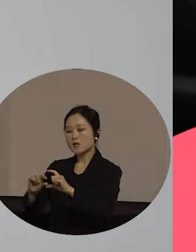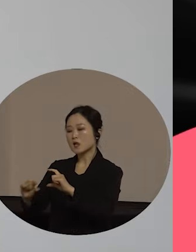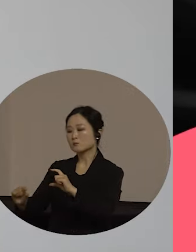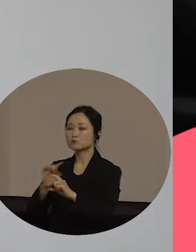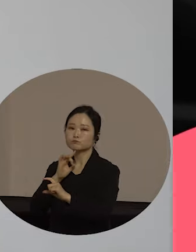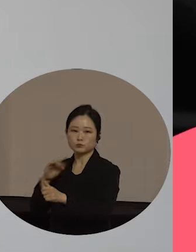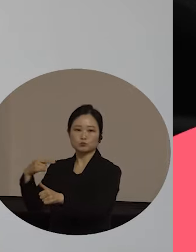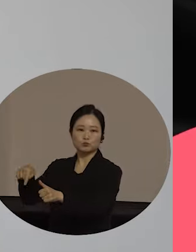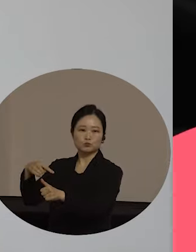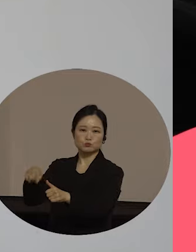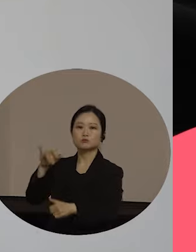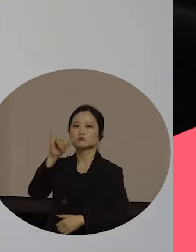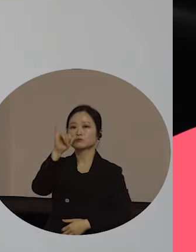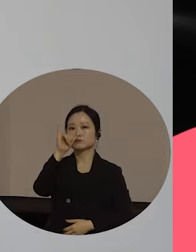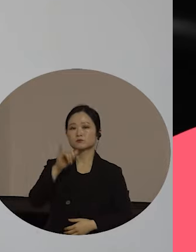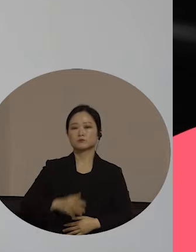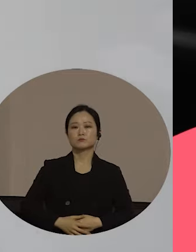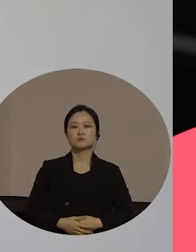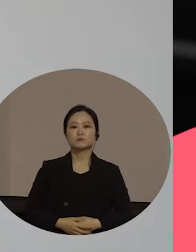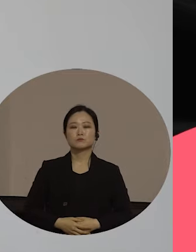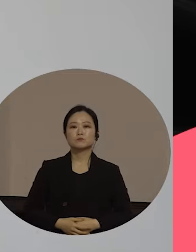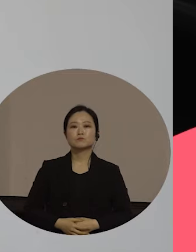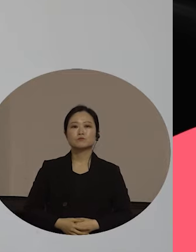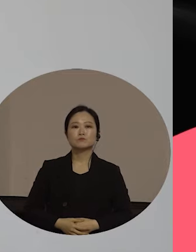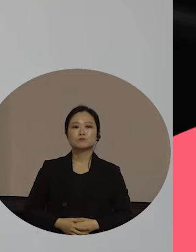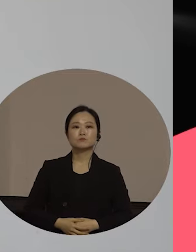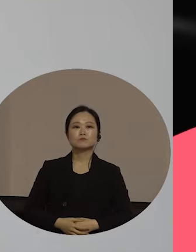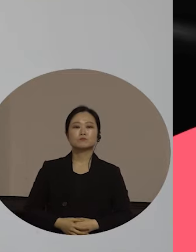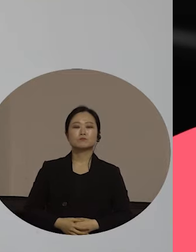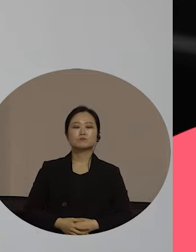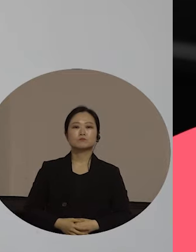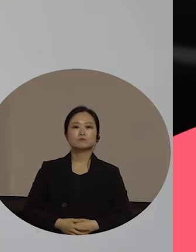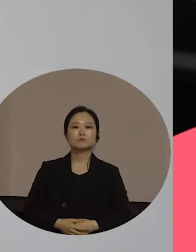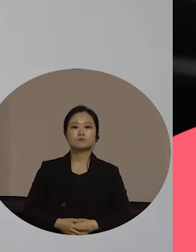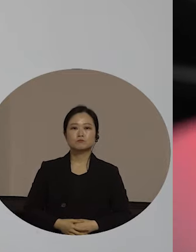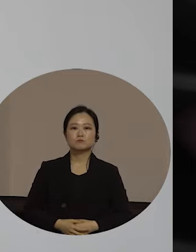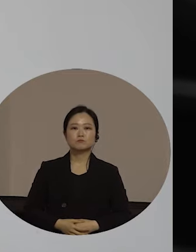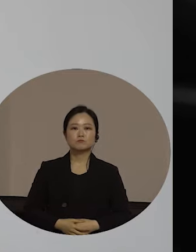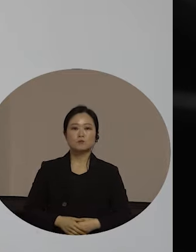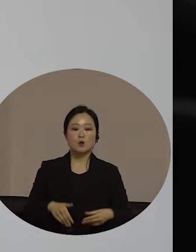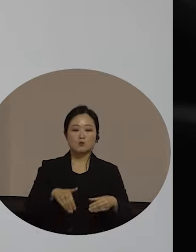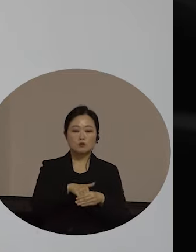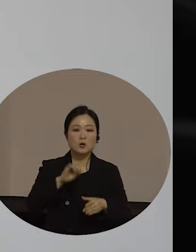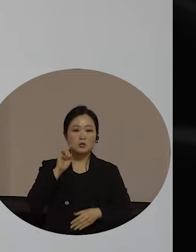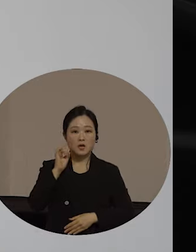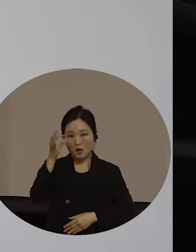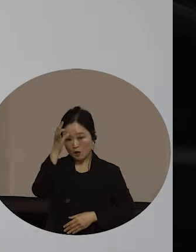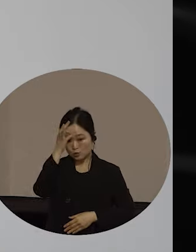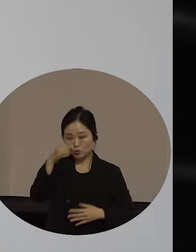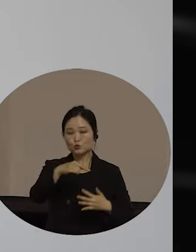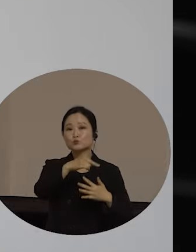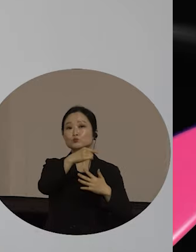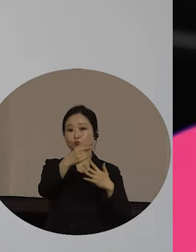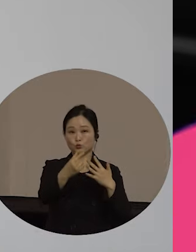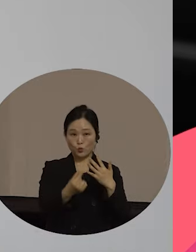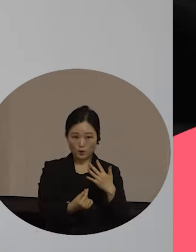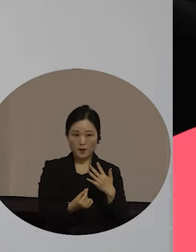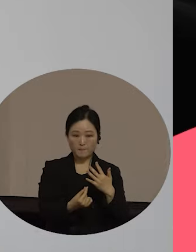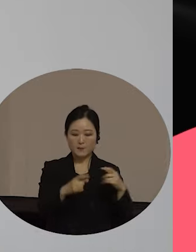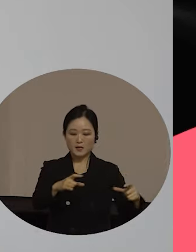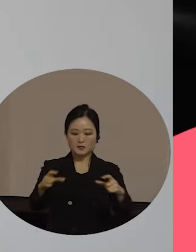and initiatives providing supplementary arts education programs, which offer additional opportunities for students